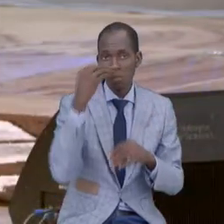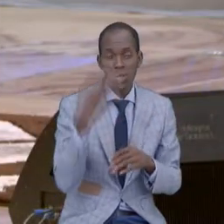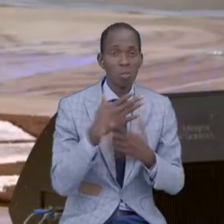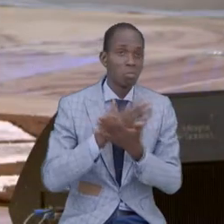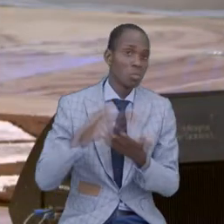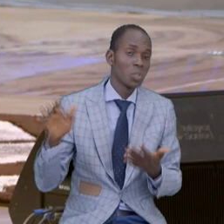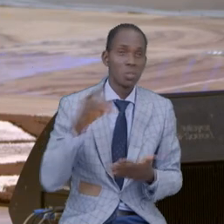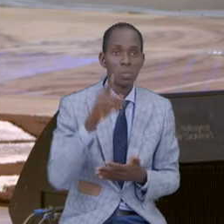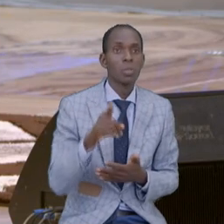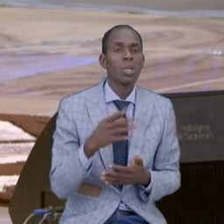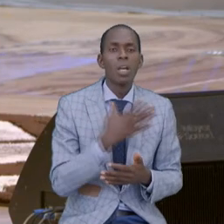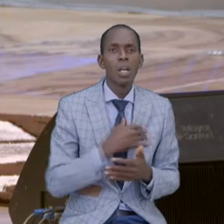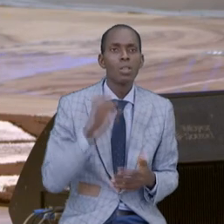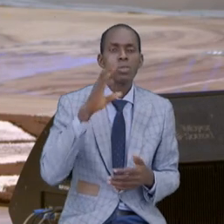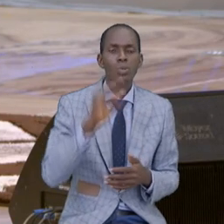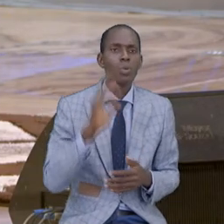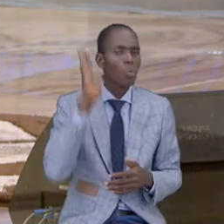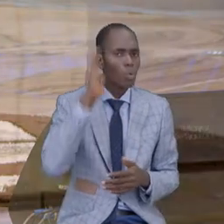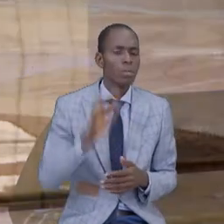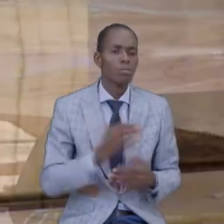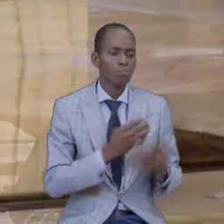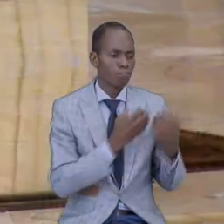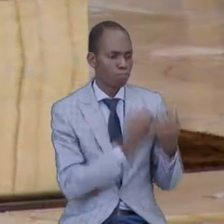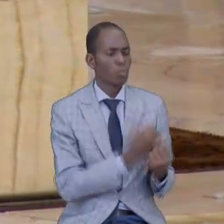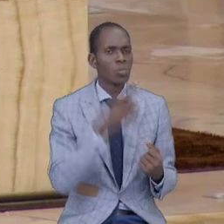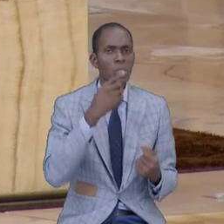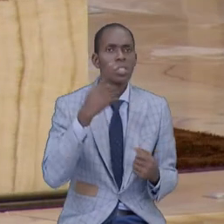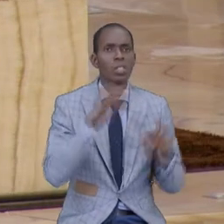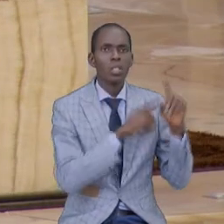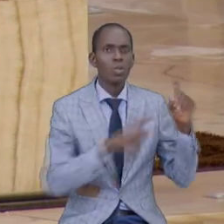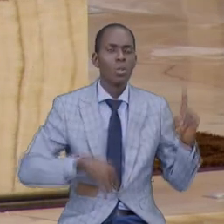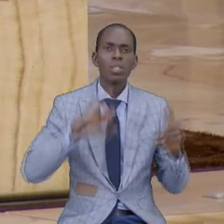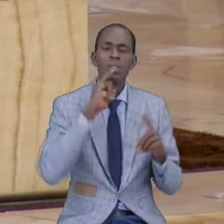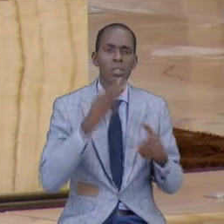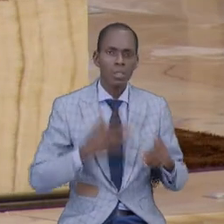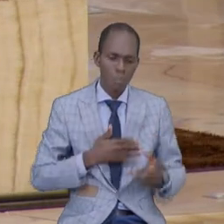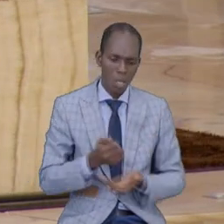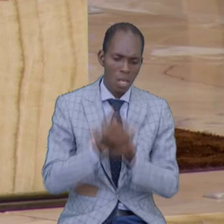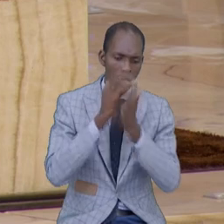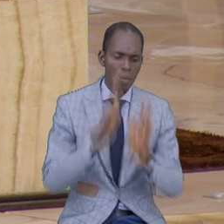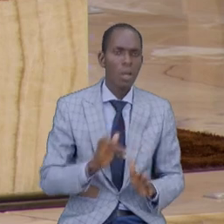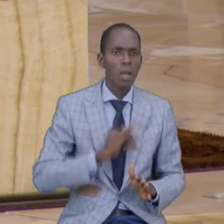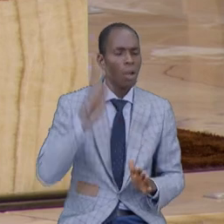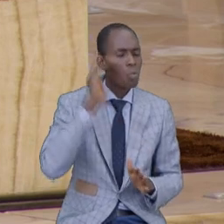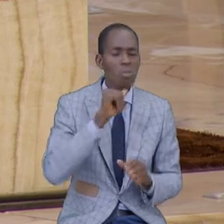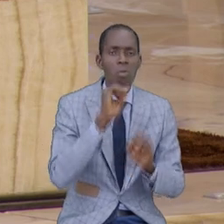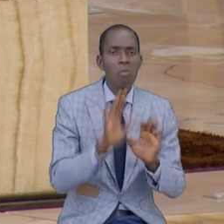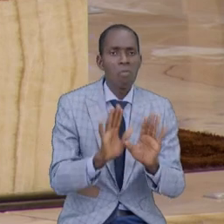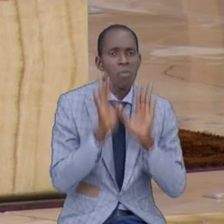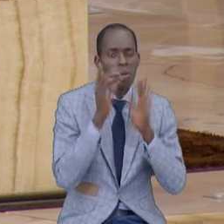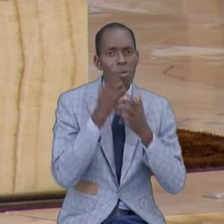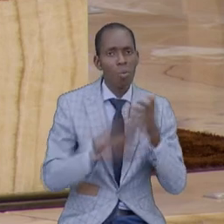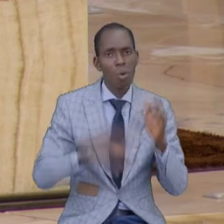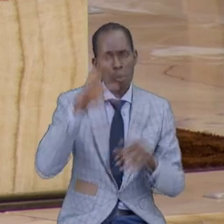may boldly say, the Lord is my helper. I shall not fear what man shall